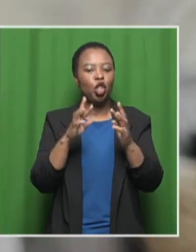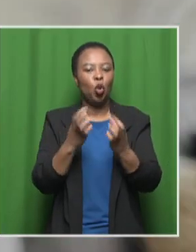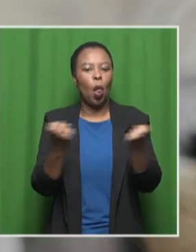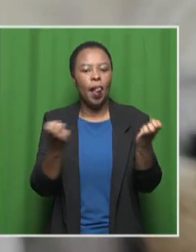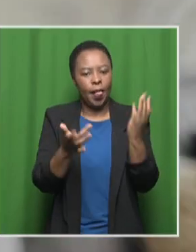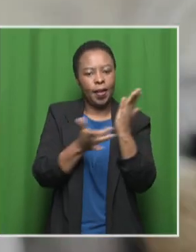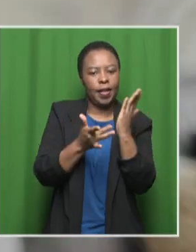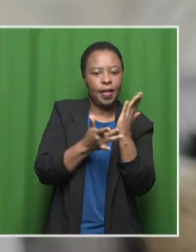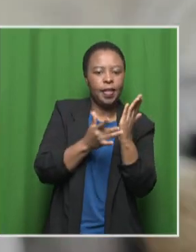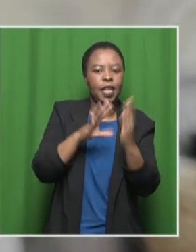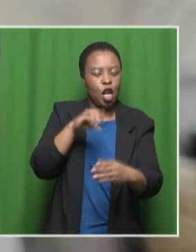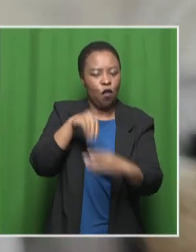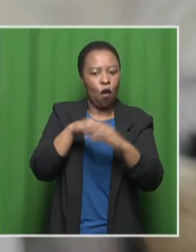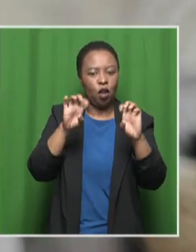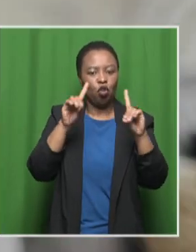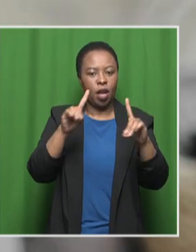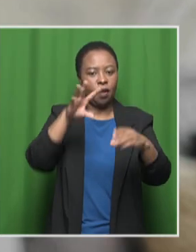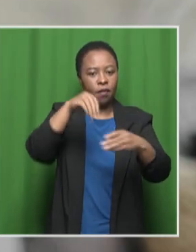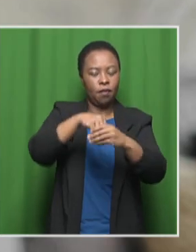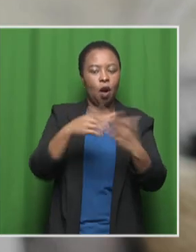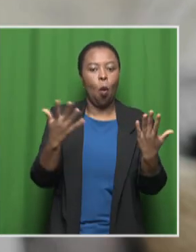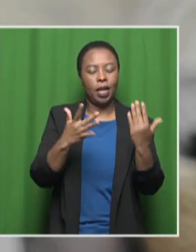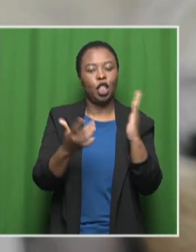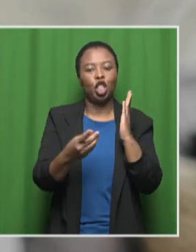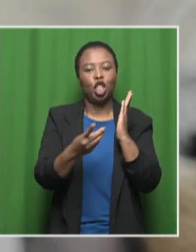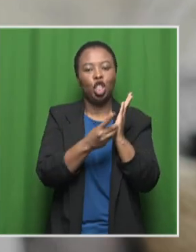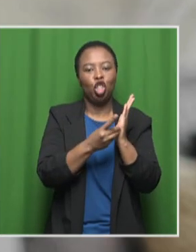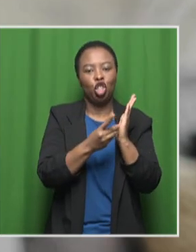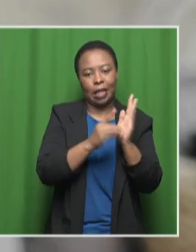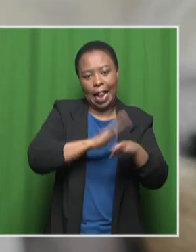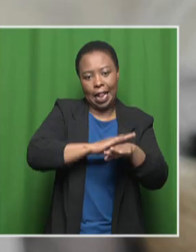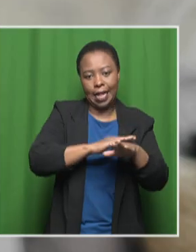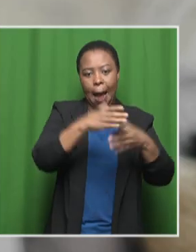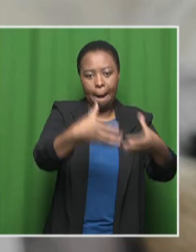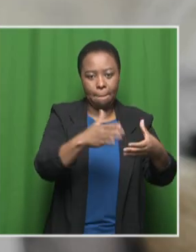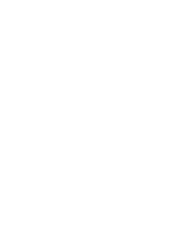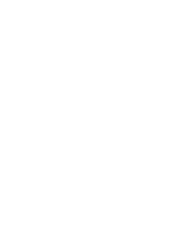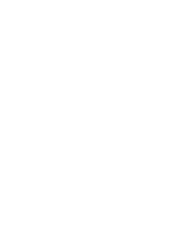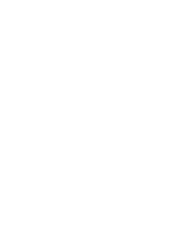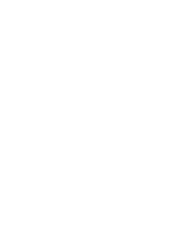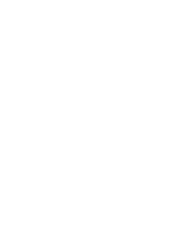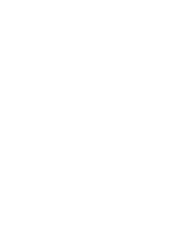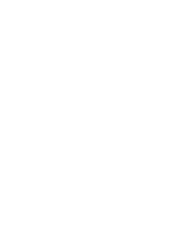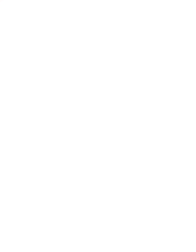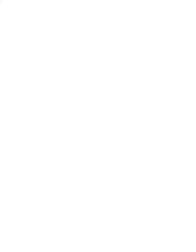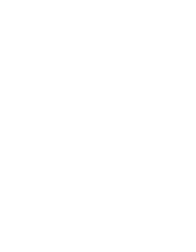Evolving Education Within the Digital Era. Thank you again to him for joining us at this hour.